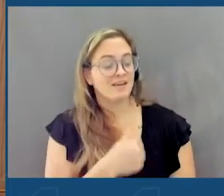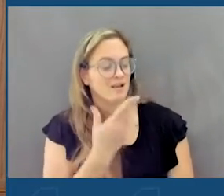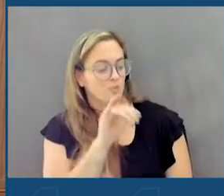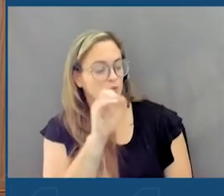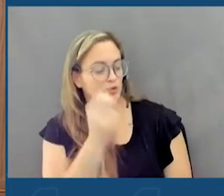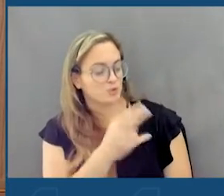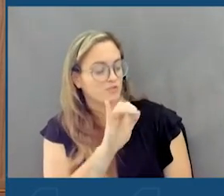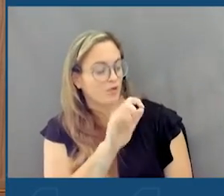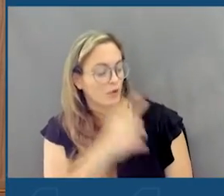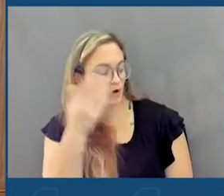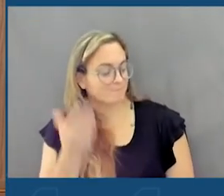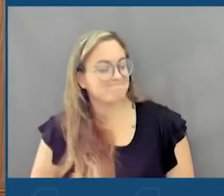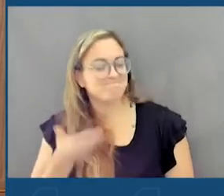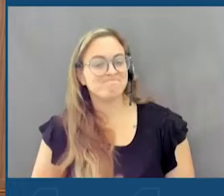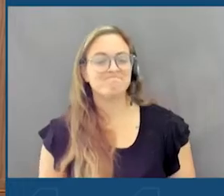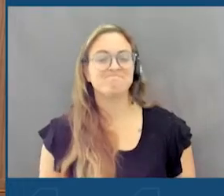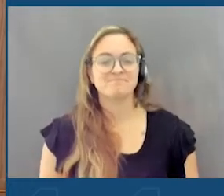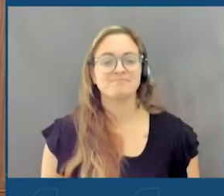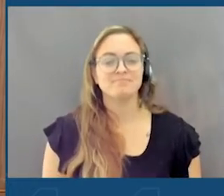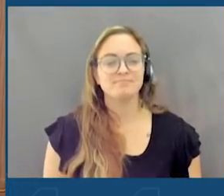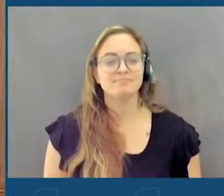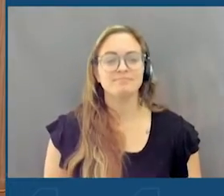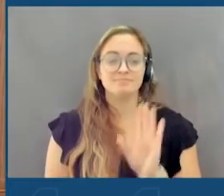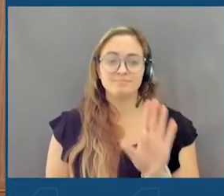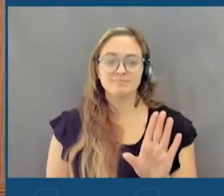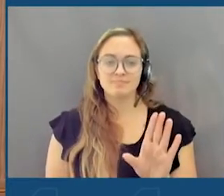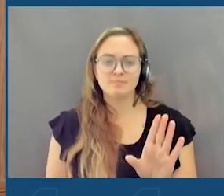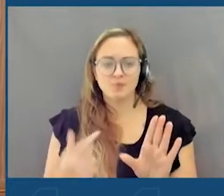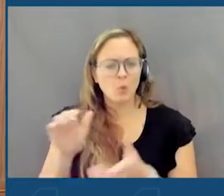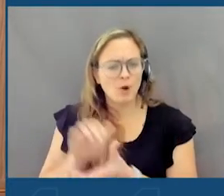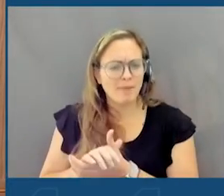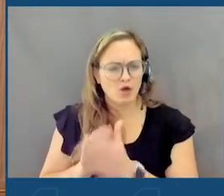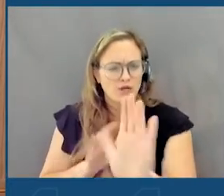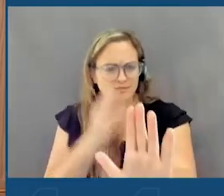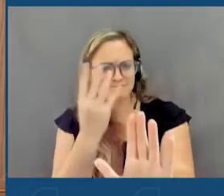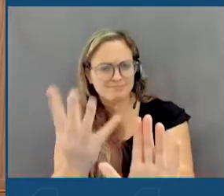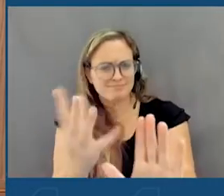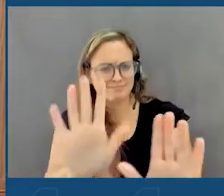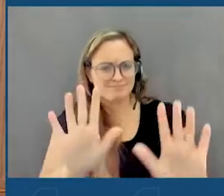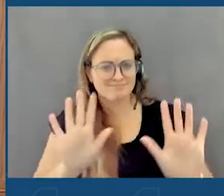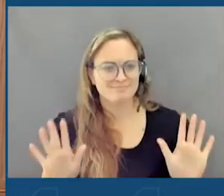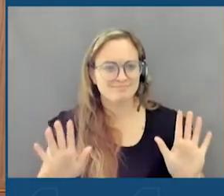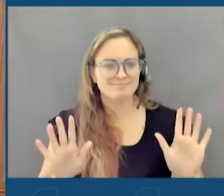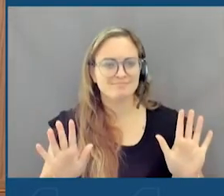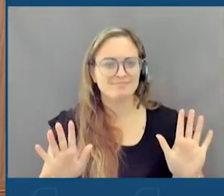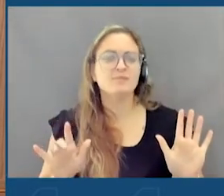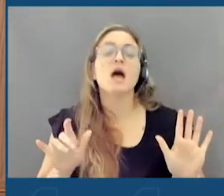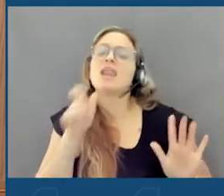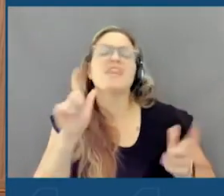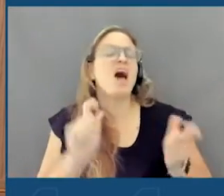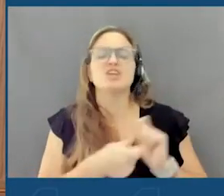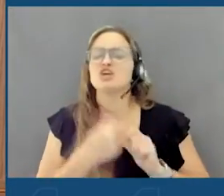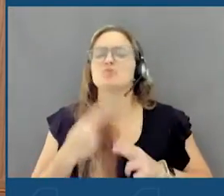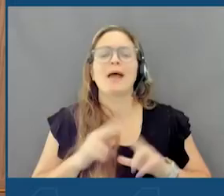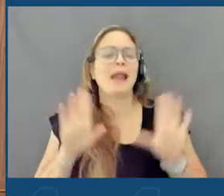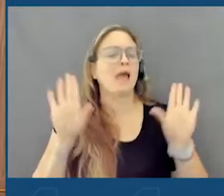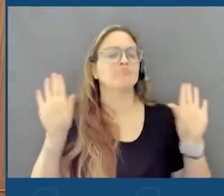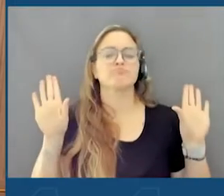Clark. Now, But we are married. But I didn't change my name.